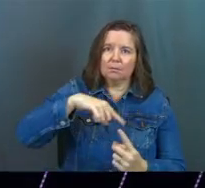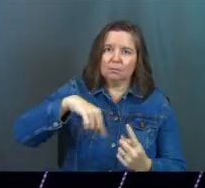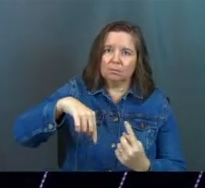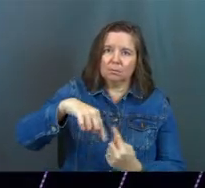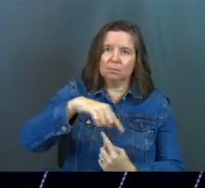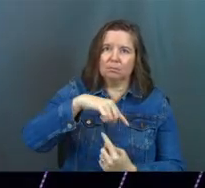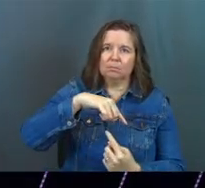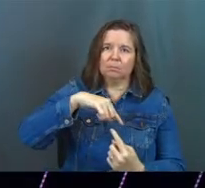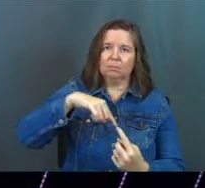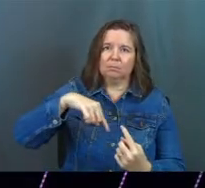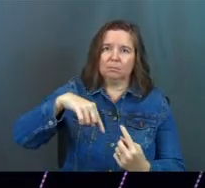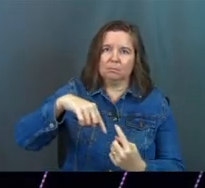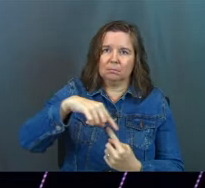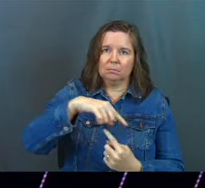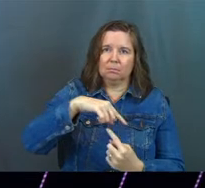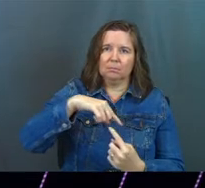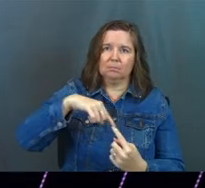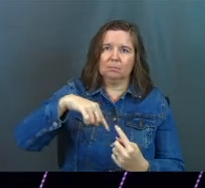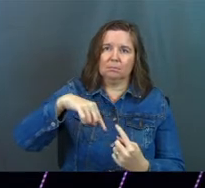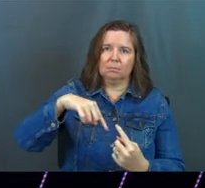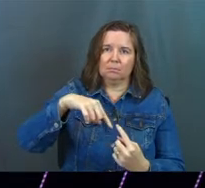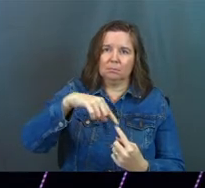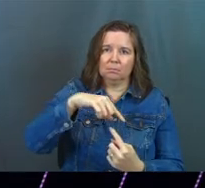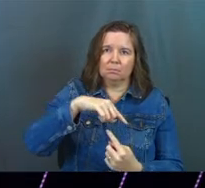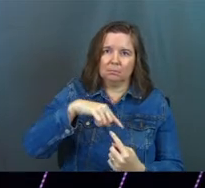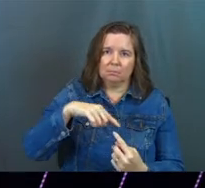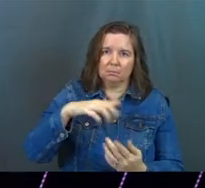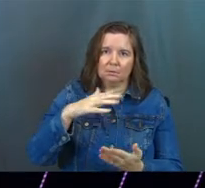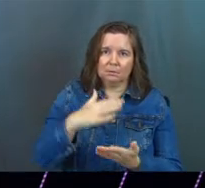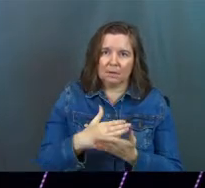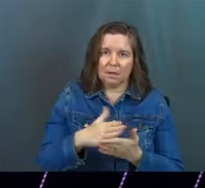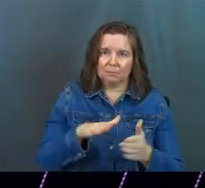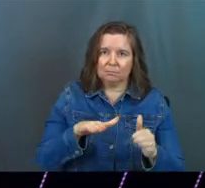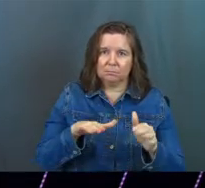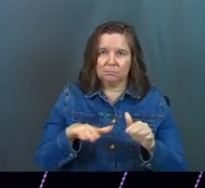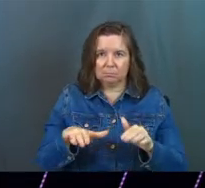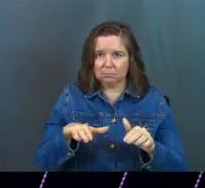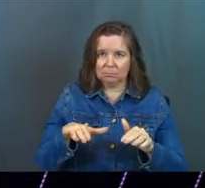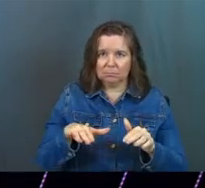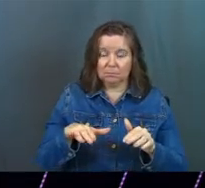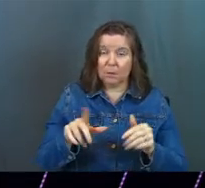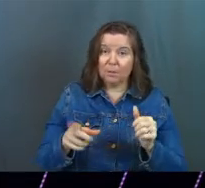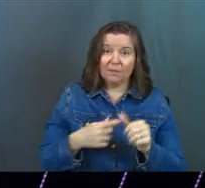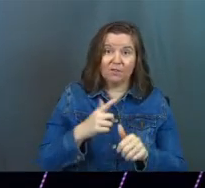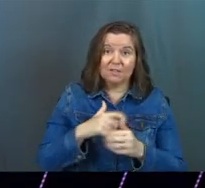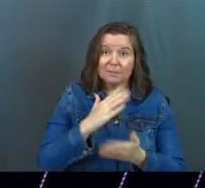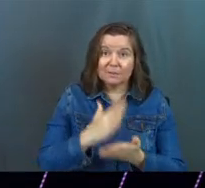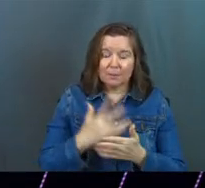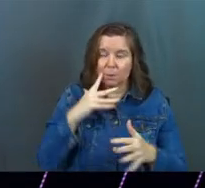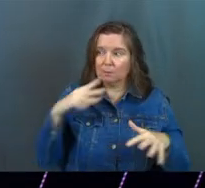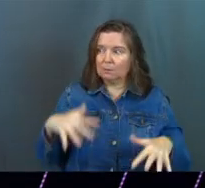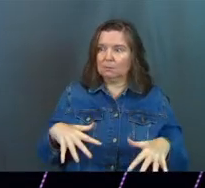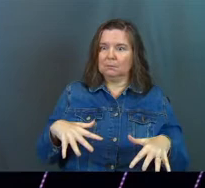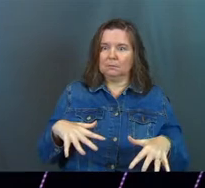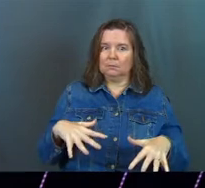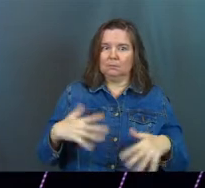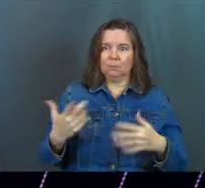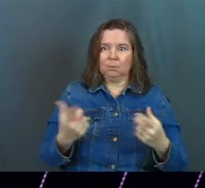stops. And the very first time in your relationship when it stopped, you were shocked and you didn't know what to